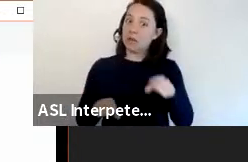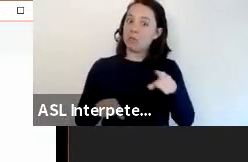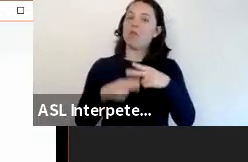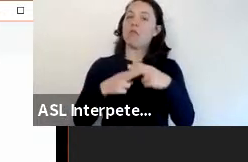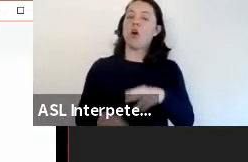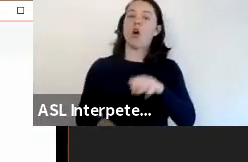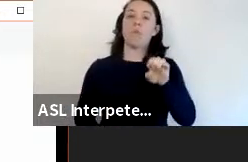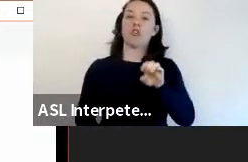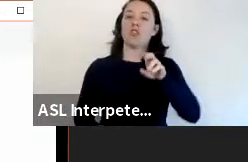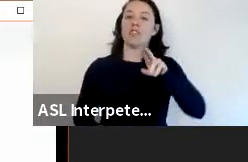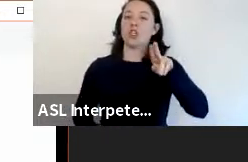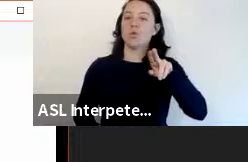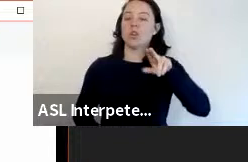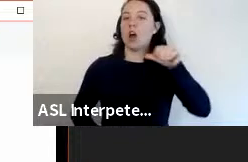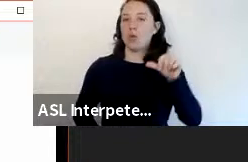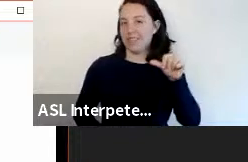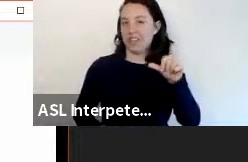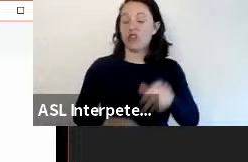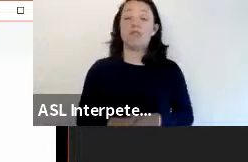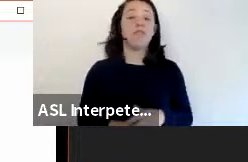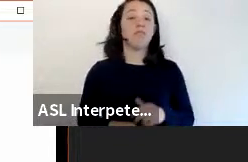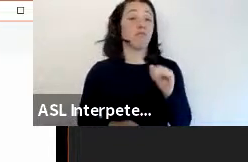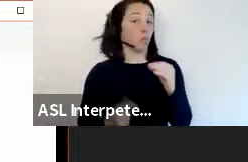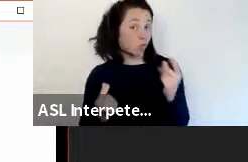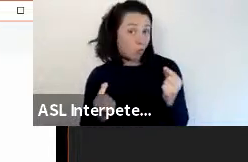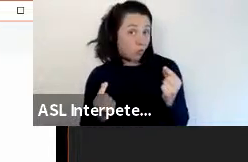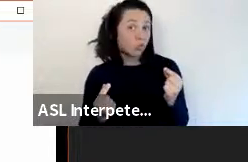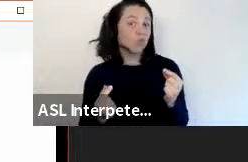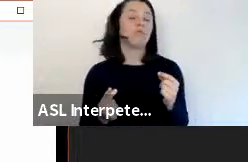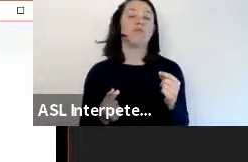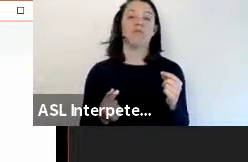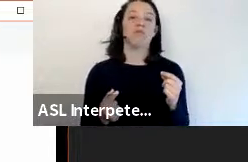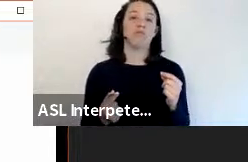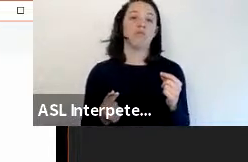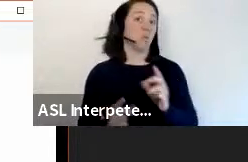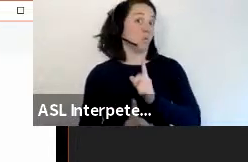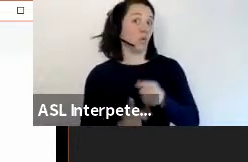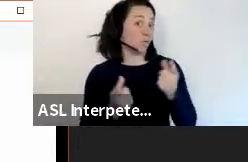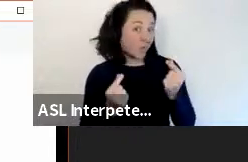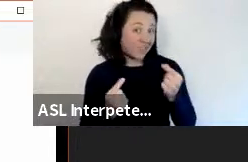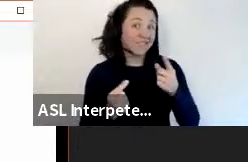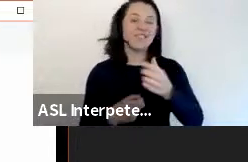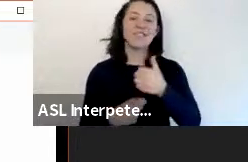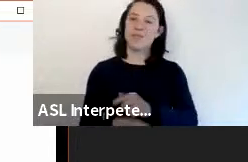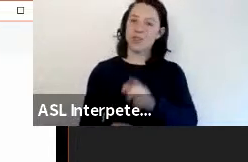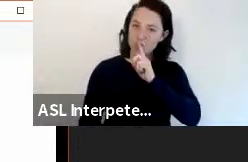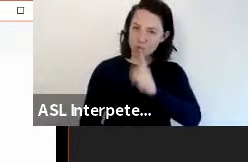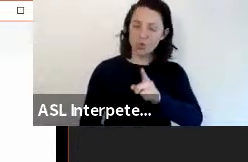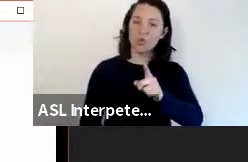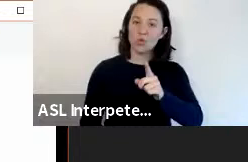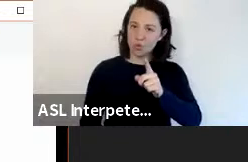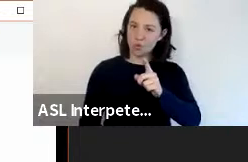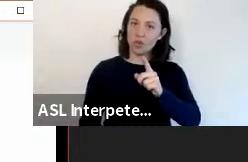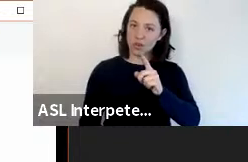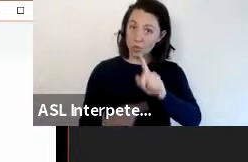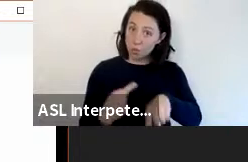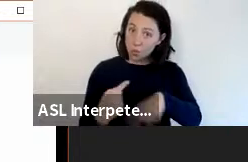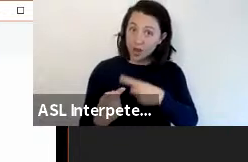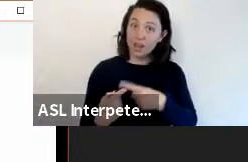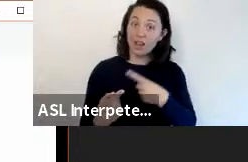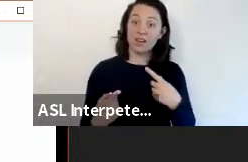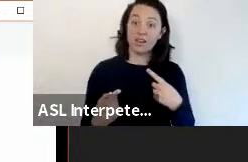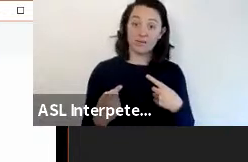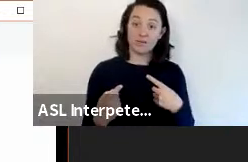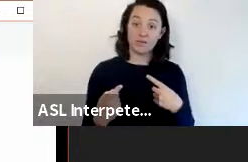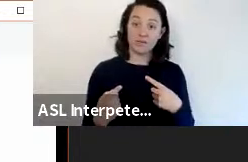authorization. So it's essentially a way to ensure that when we have